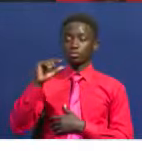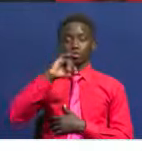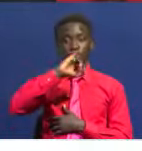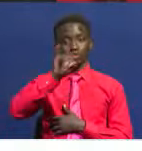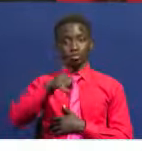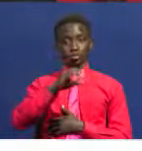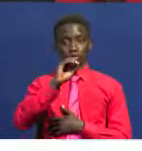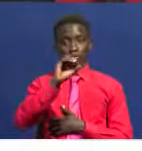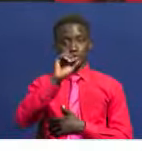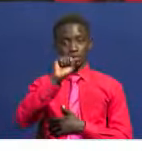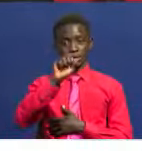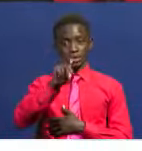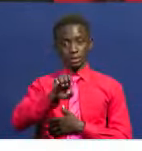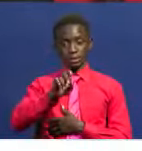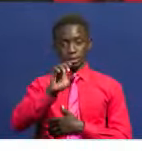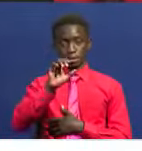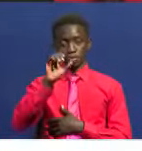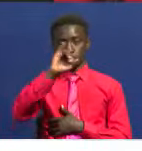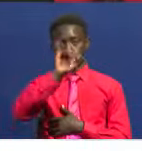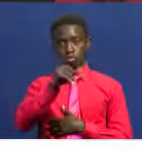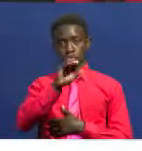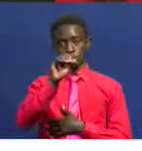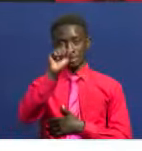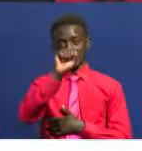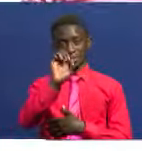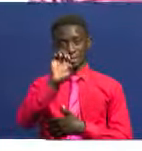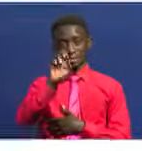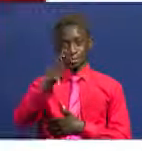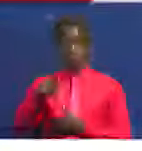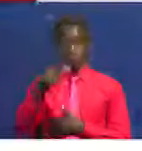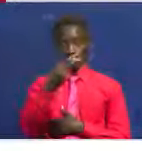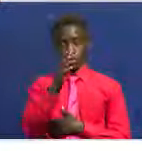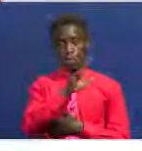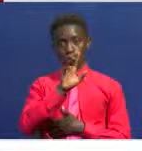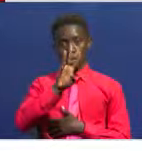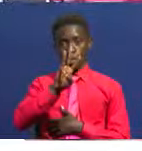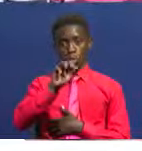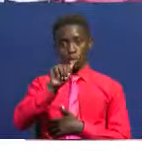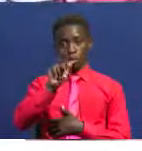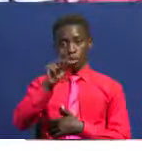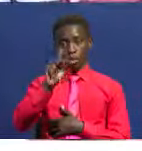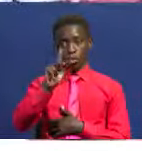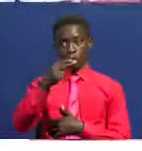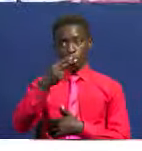Wakhongo, for a comprehensive update. Joseph, over to you.